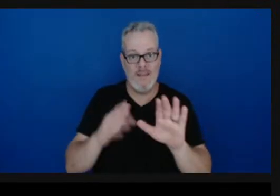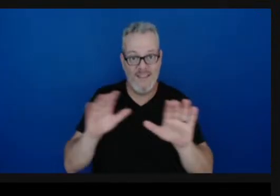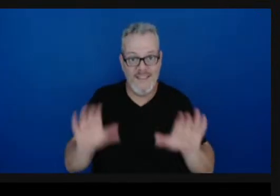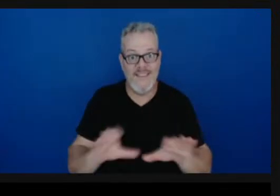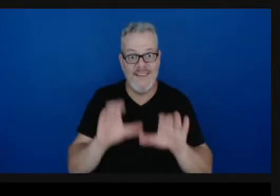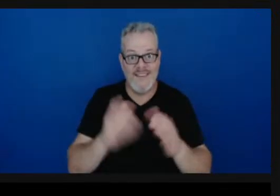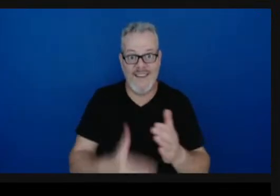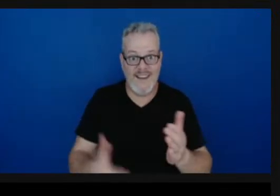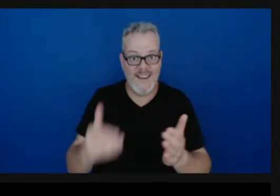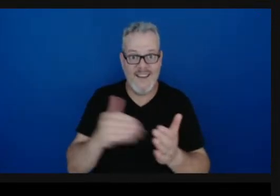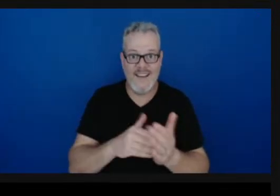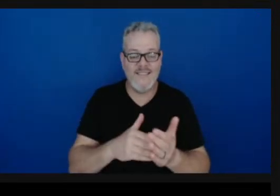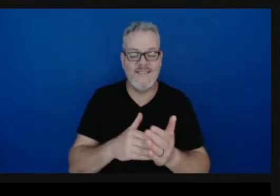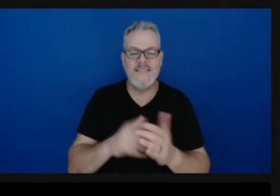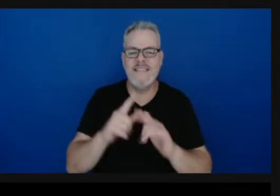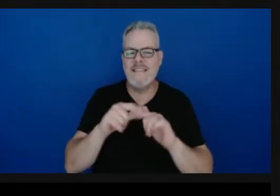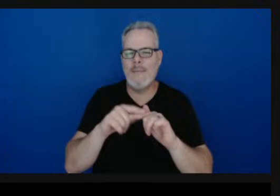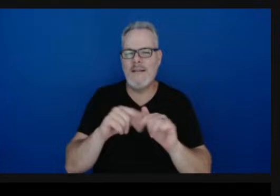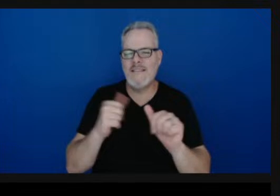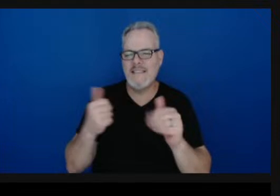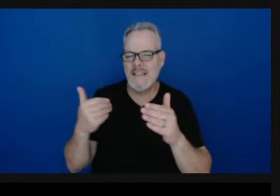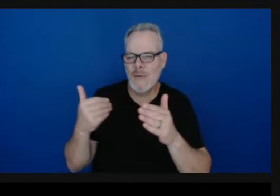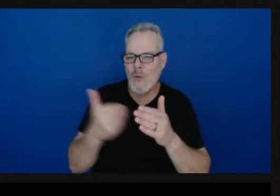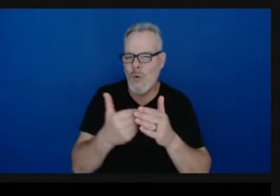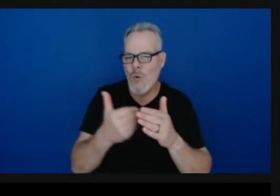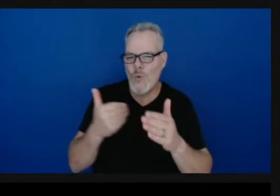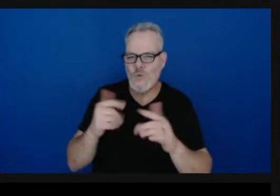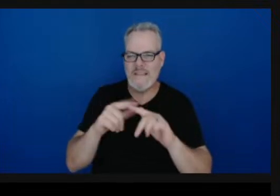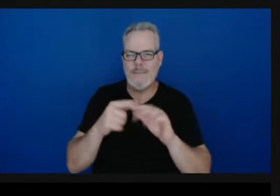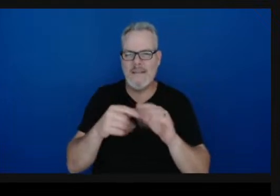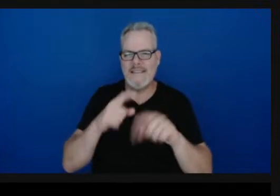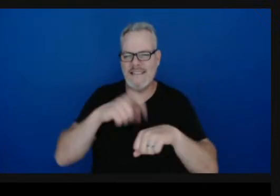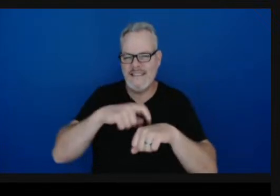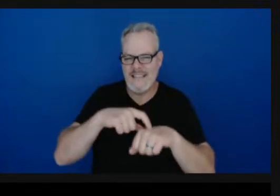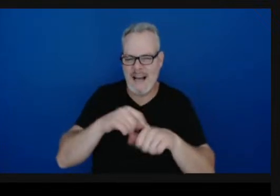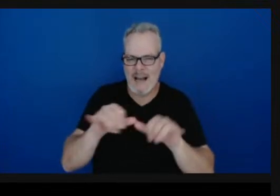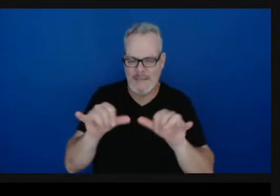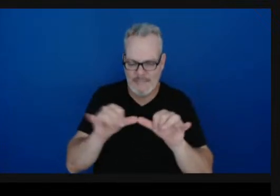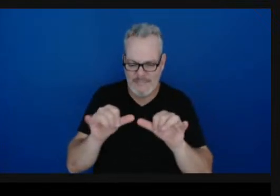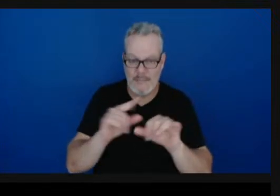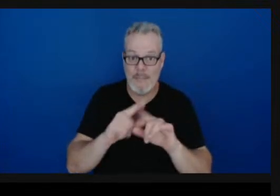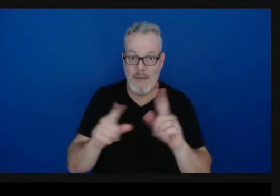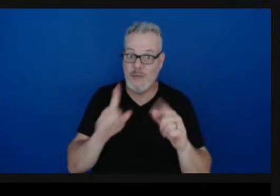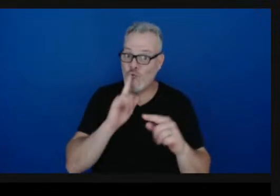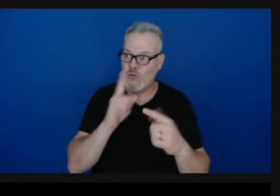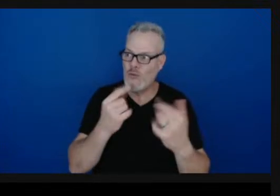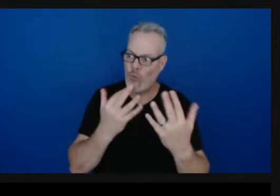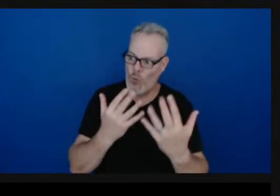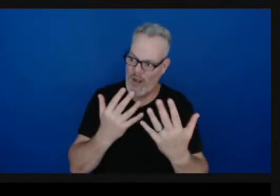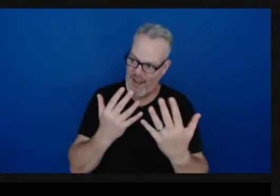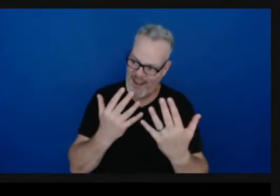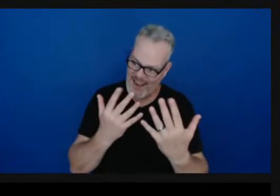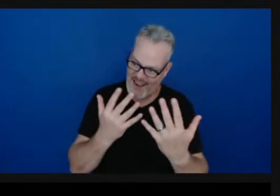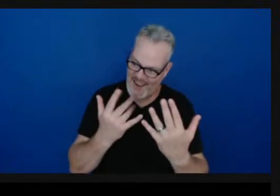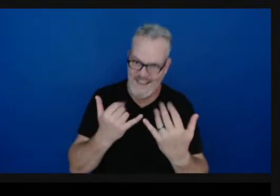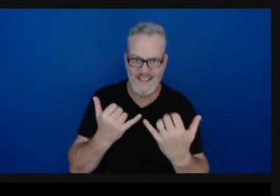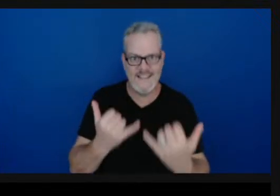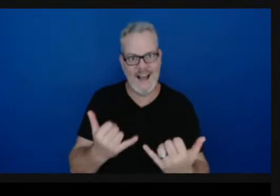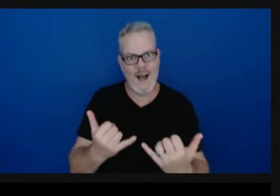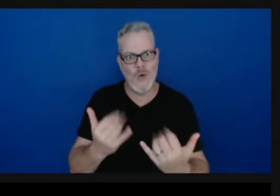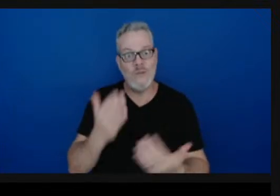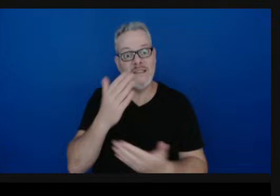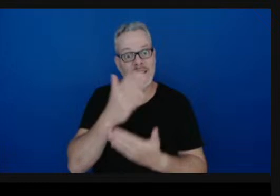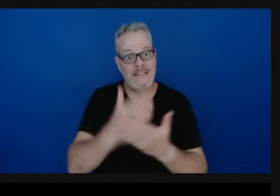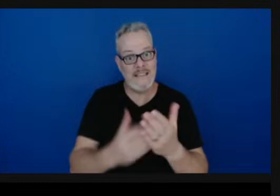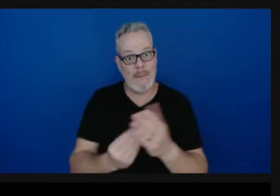is. And we have to just wait and see. But it's sure taking its time to recharge at this point. Some eruptions in the